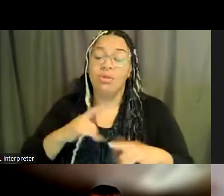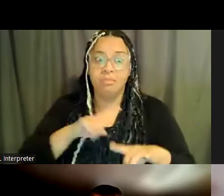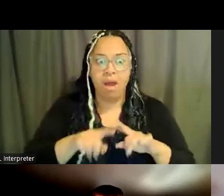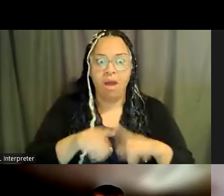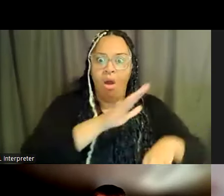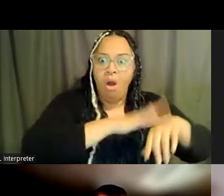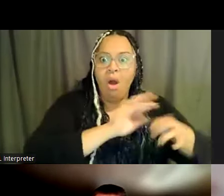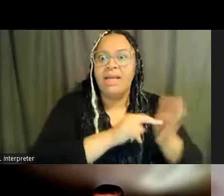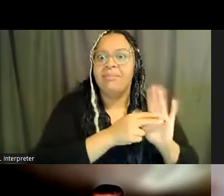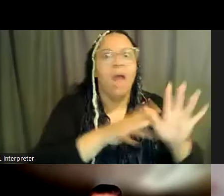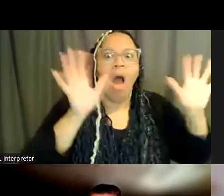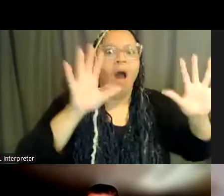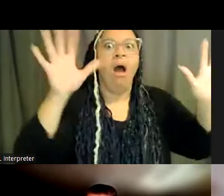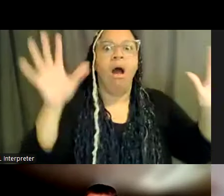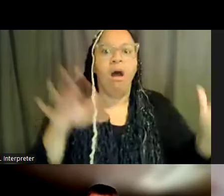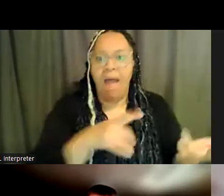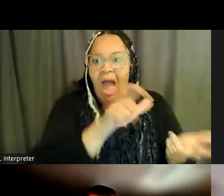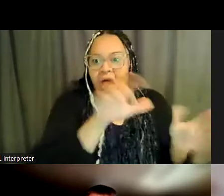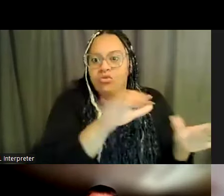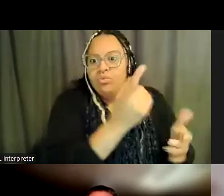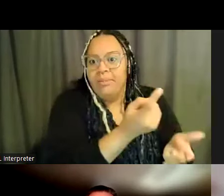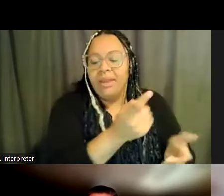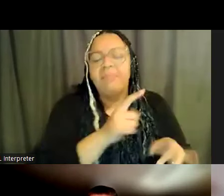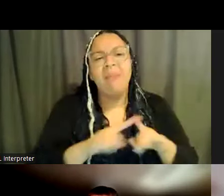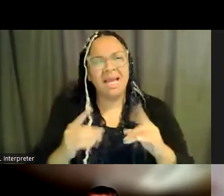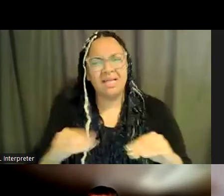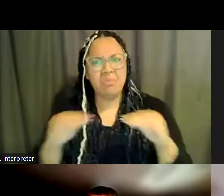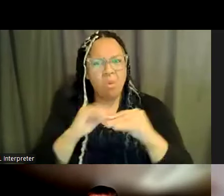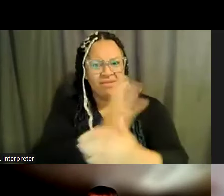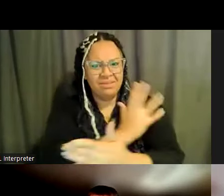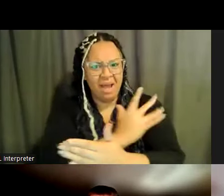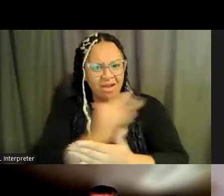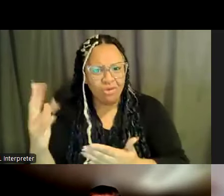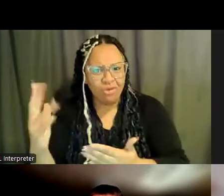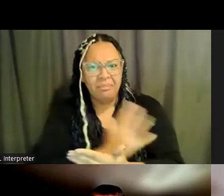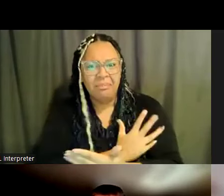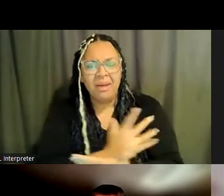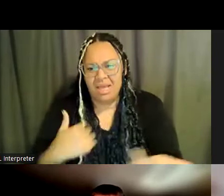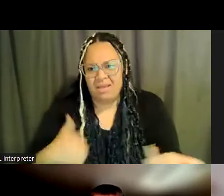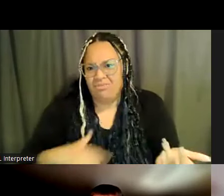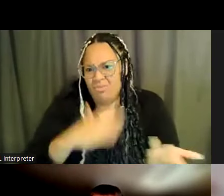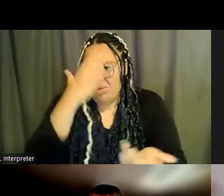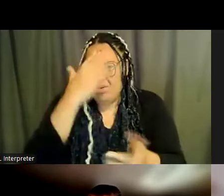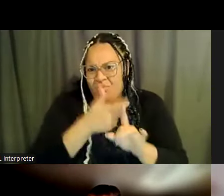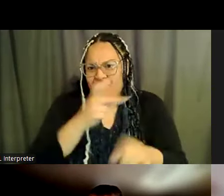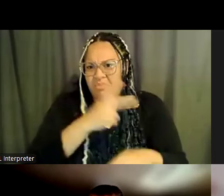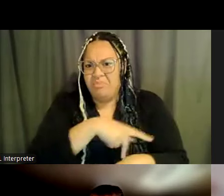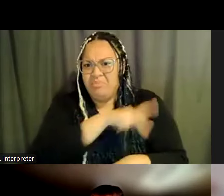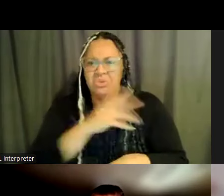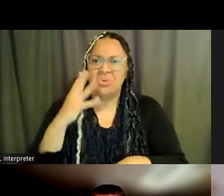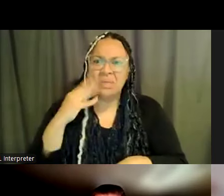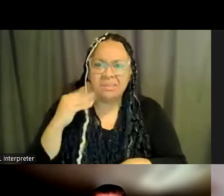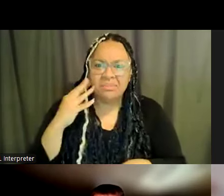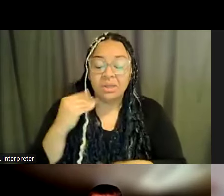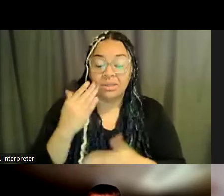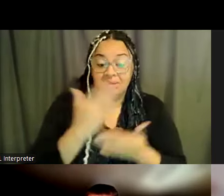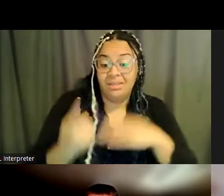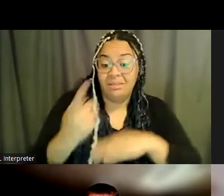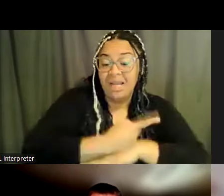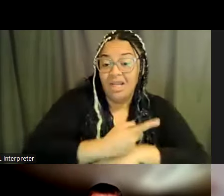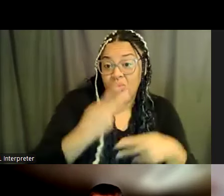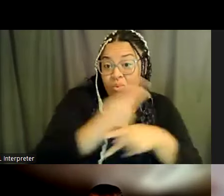that, it's really more of a spectrum. As we know from our personal experiences, it's more of a spectrum, right? It's some days are worse than